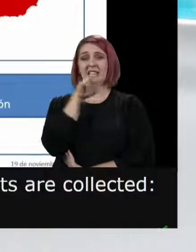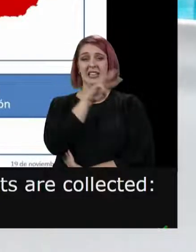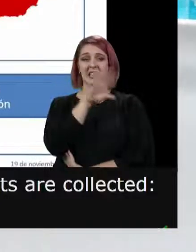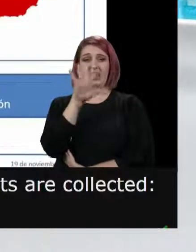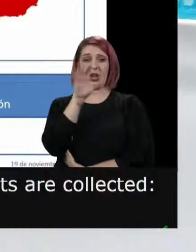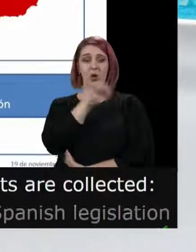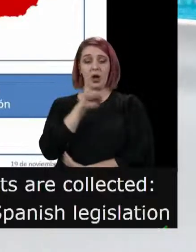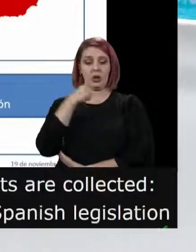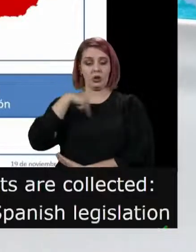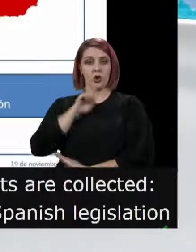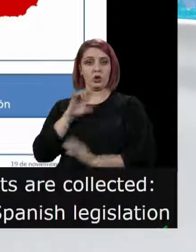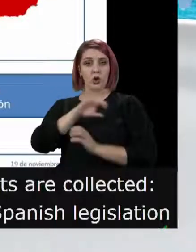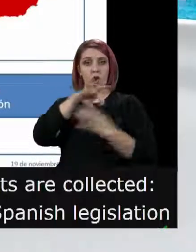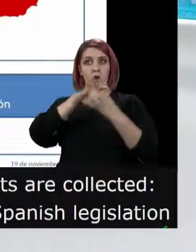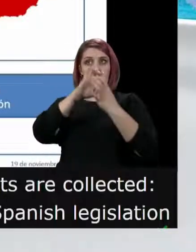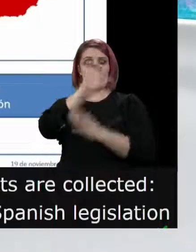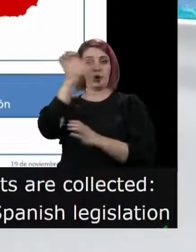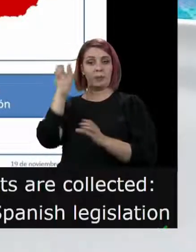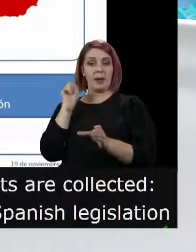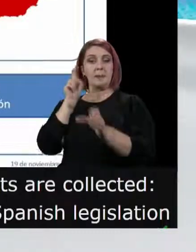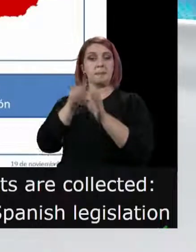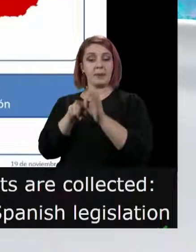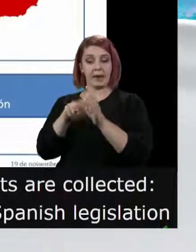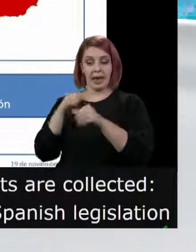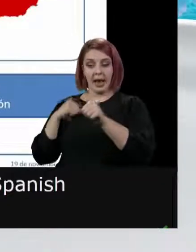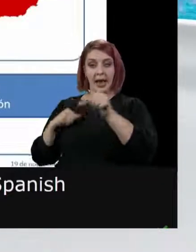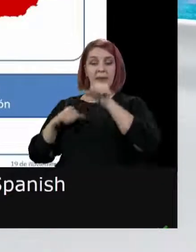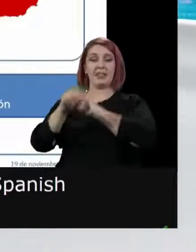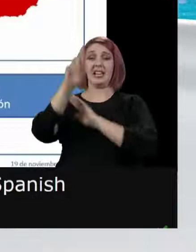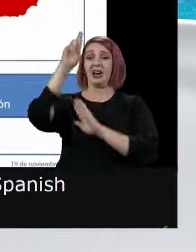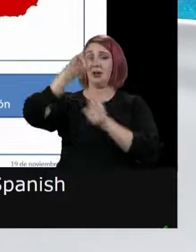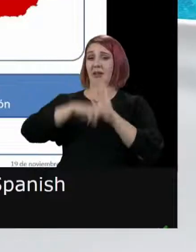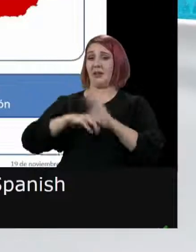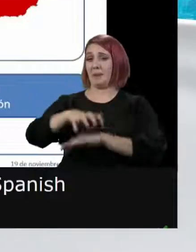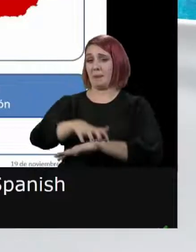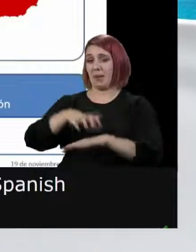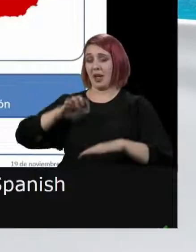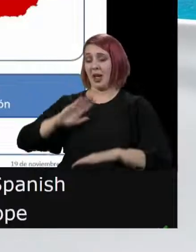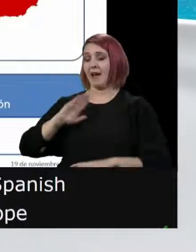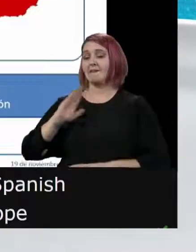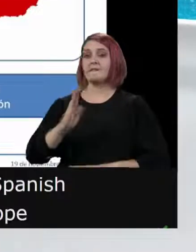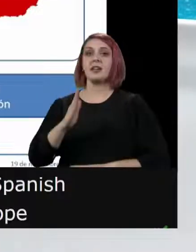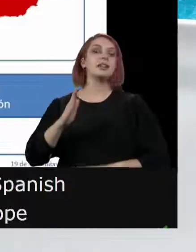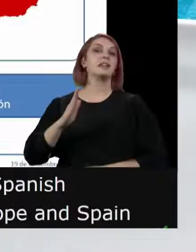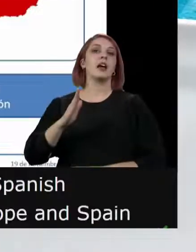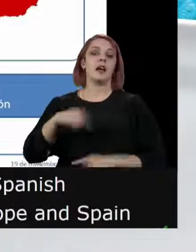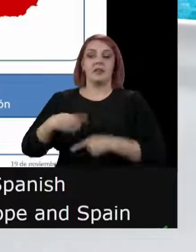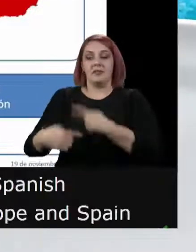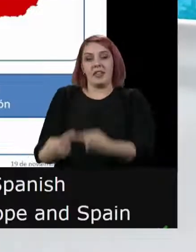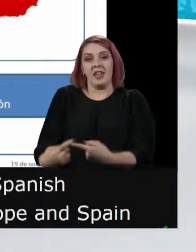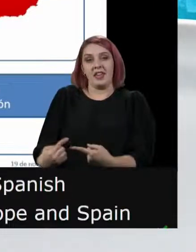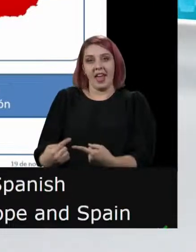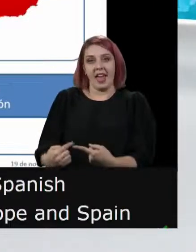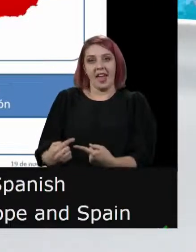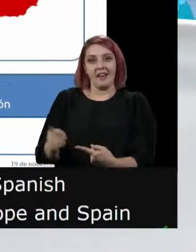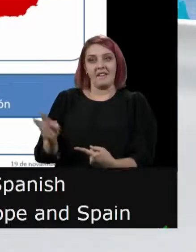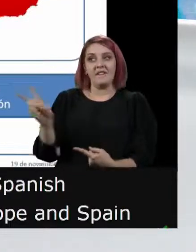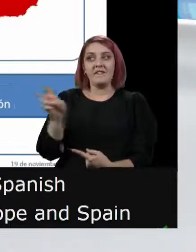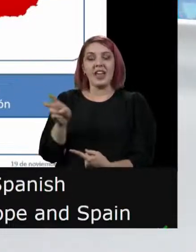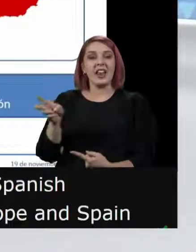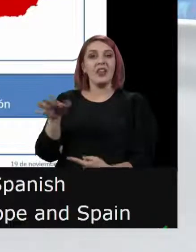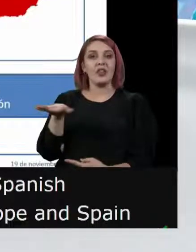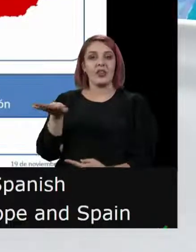Local legislation will include both Europe and Spain. For the last